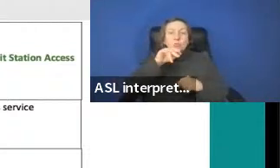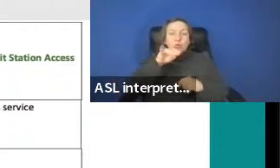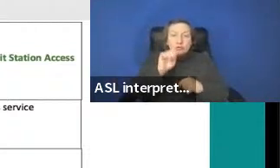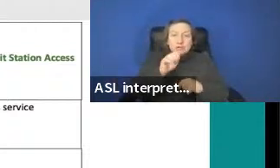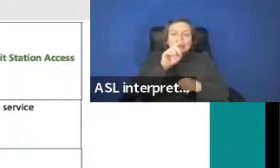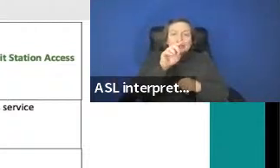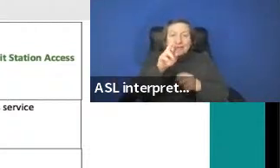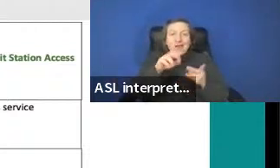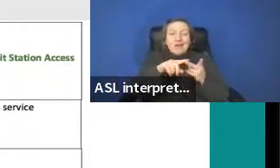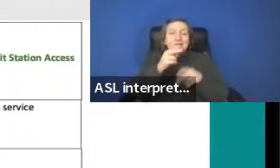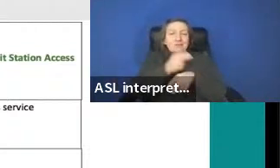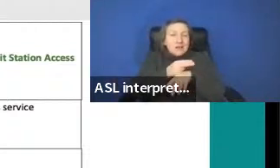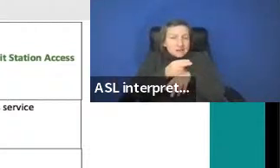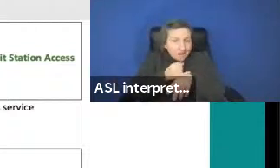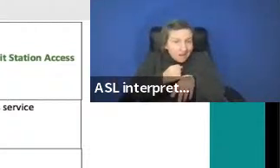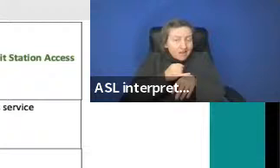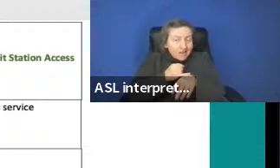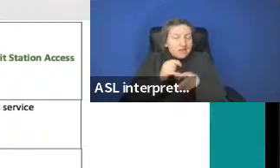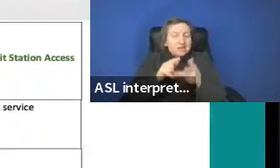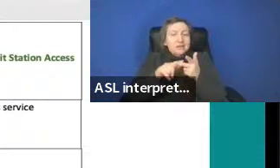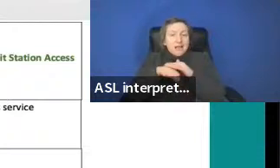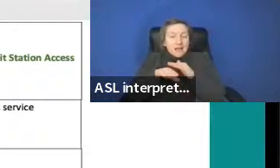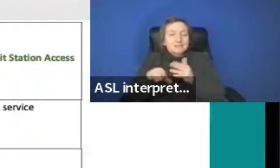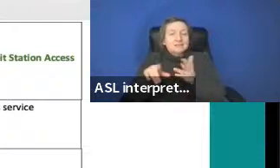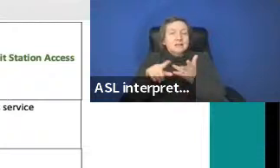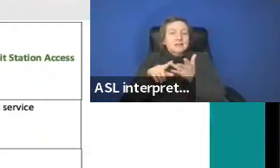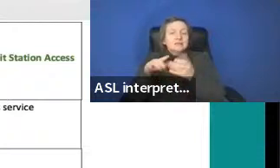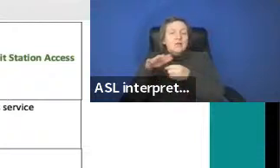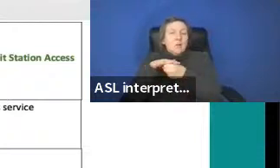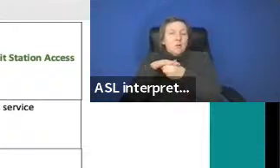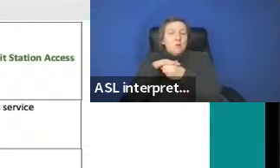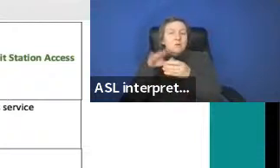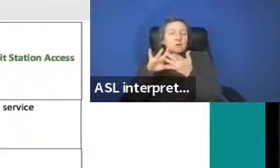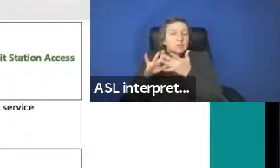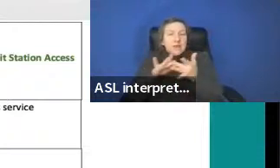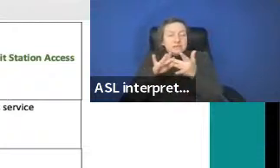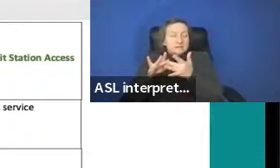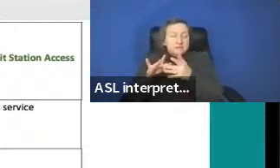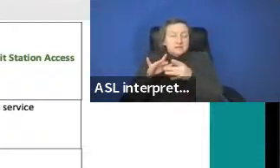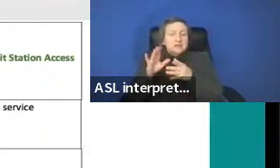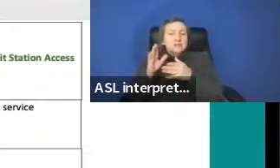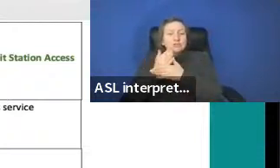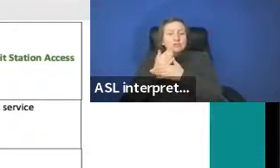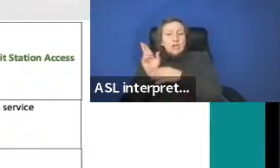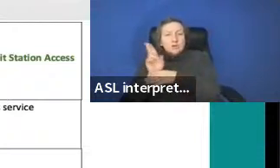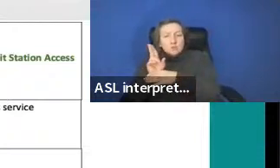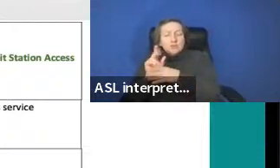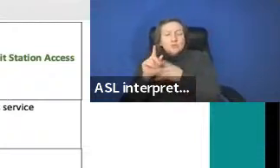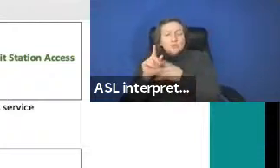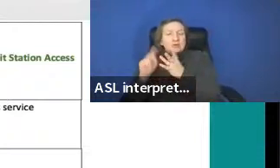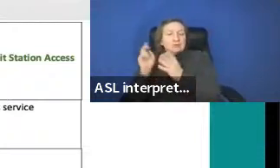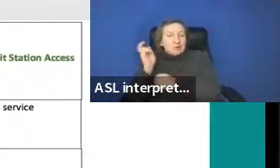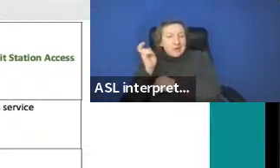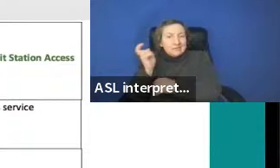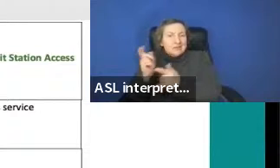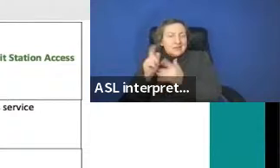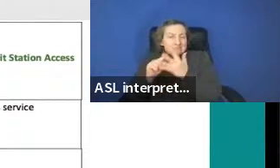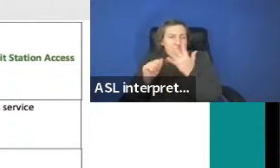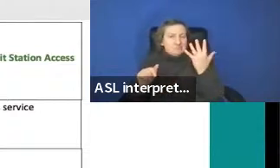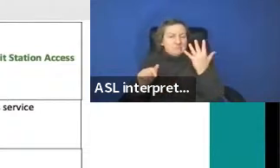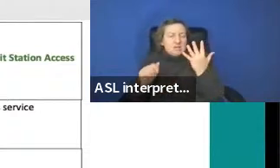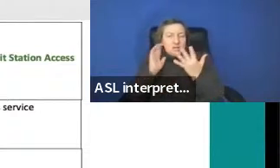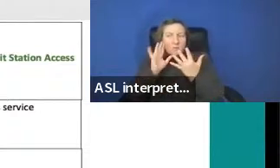Island, access, local connectivity, shared use path, and transit. And he's going to do that